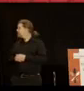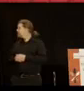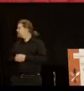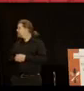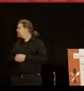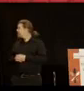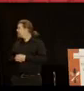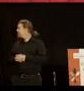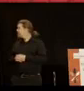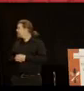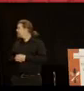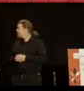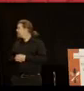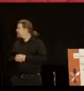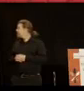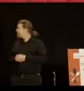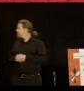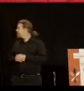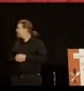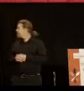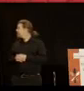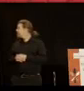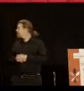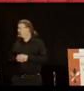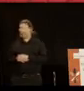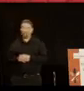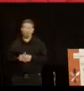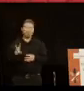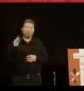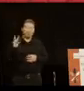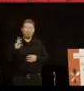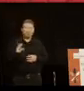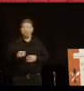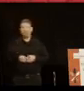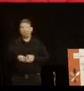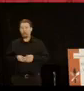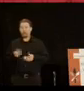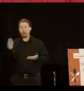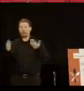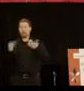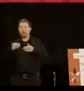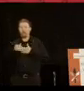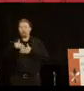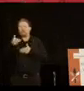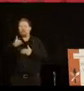Wow. I'm going to spend the next 25 years opening this.